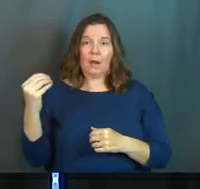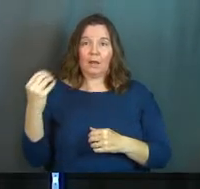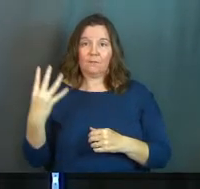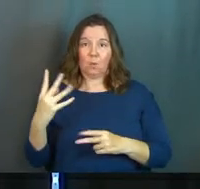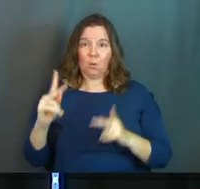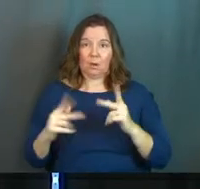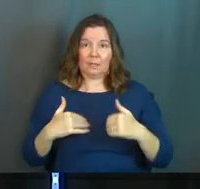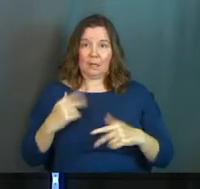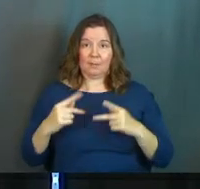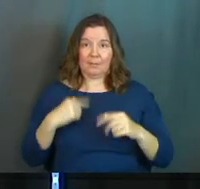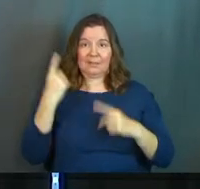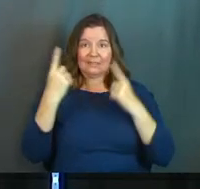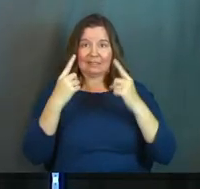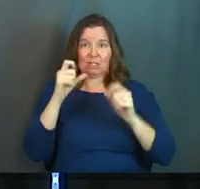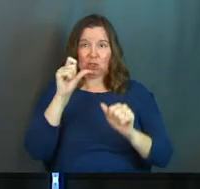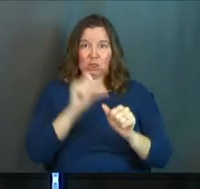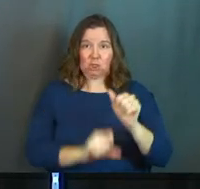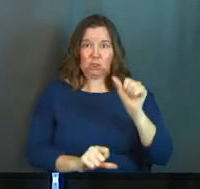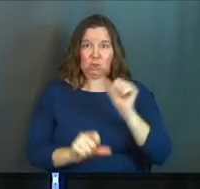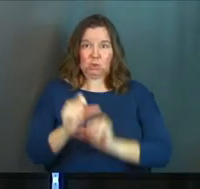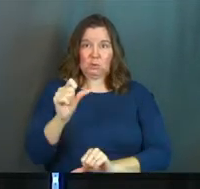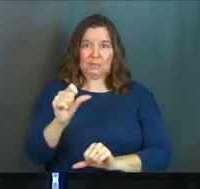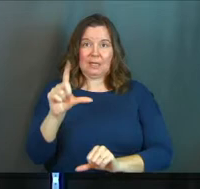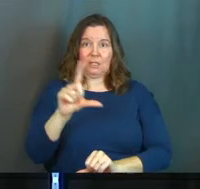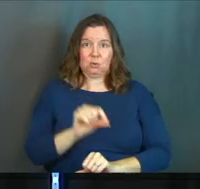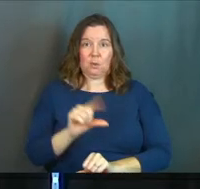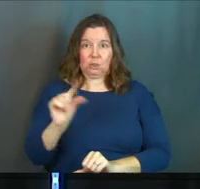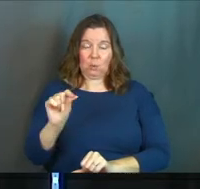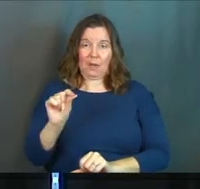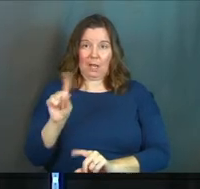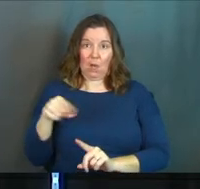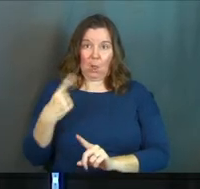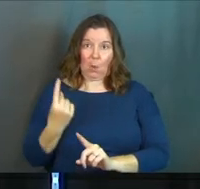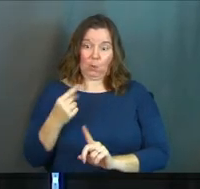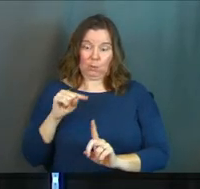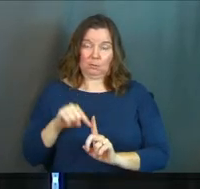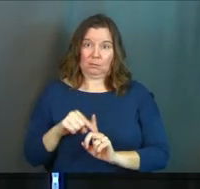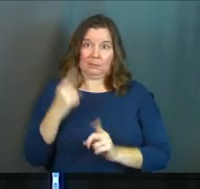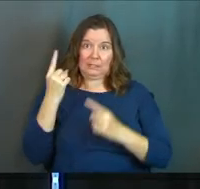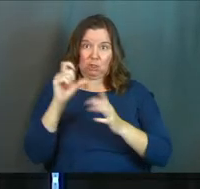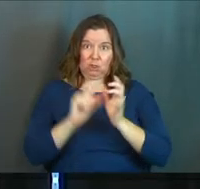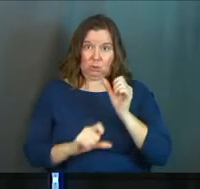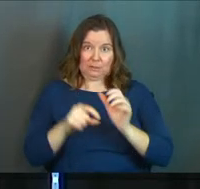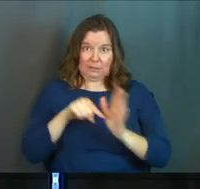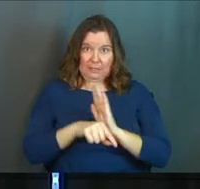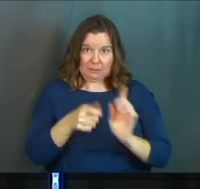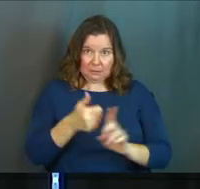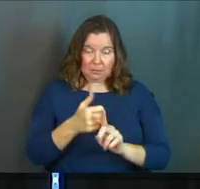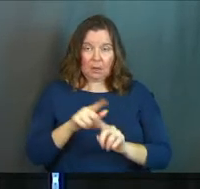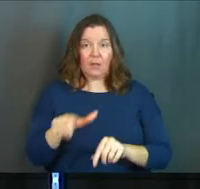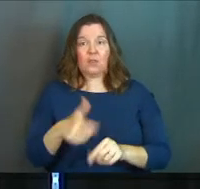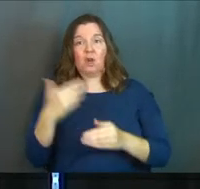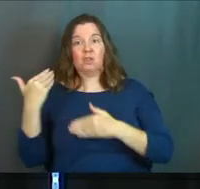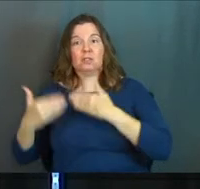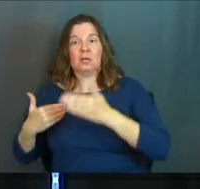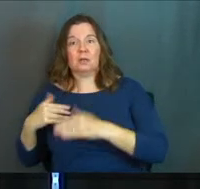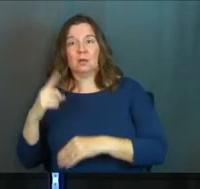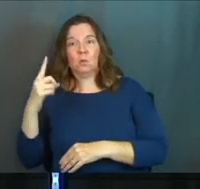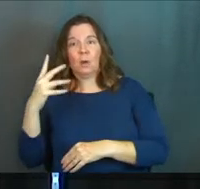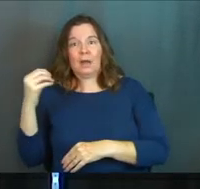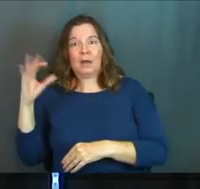1 out of 4 young people considered suicide in 2020 alone, and the other generations,